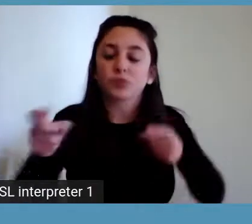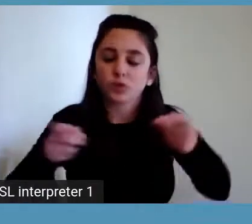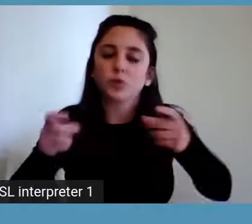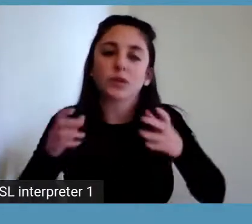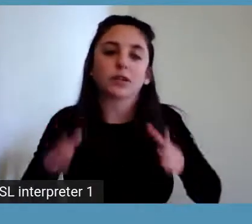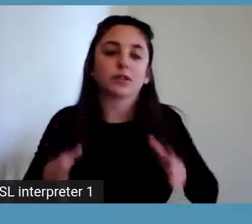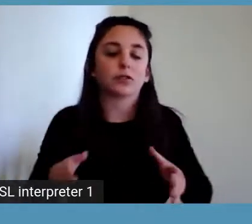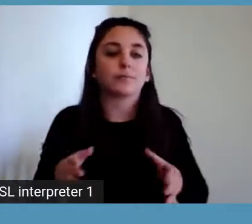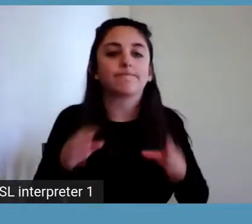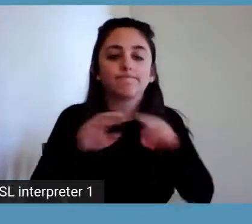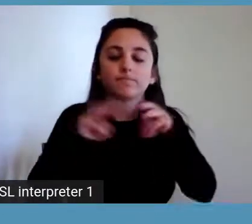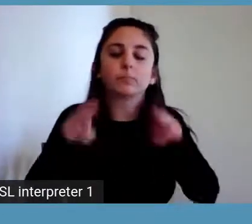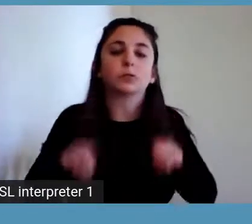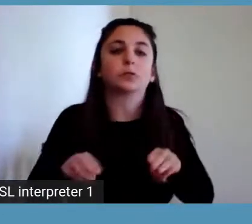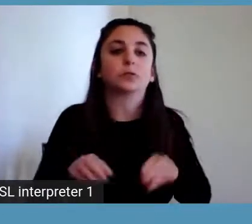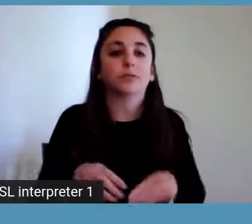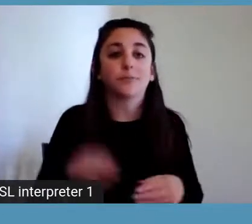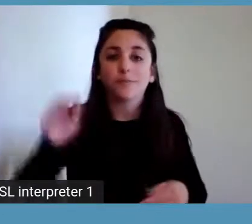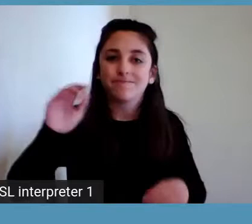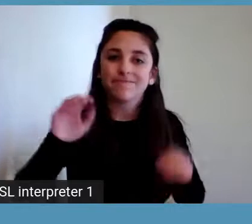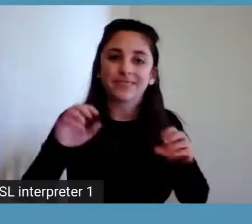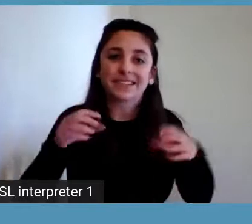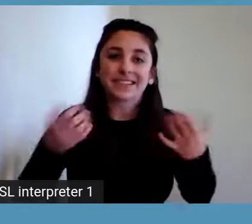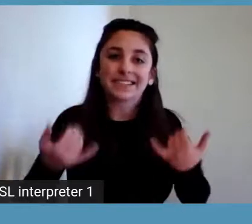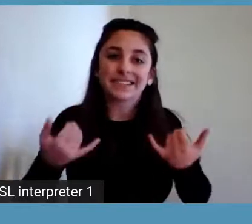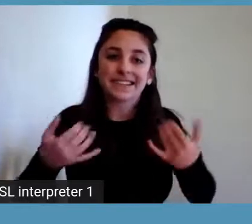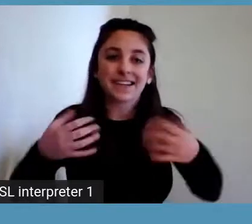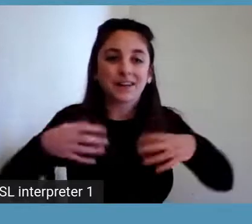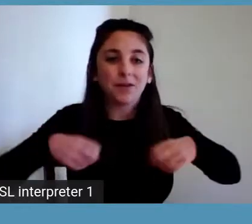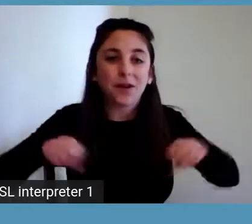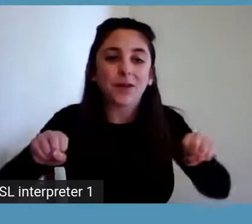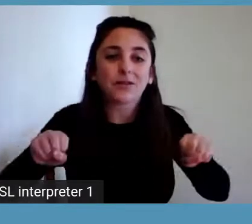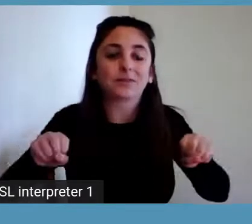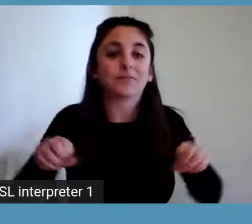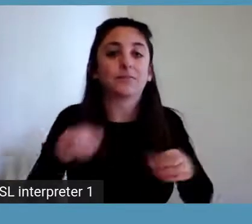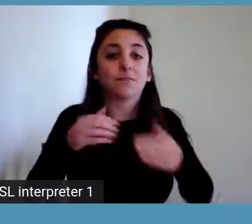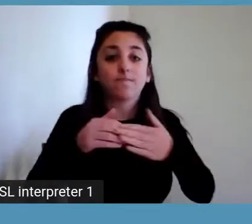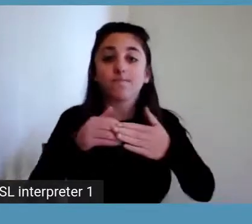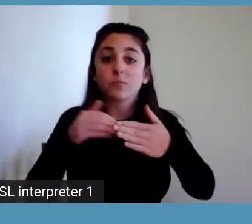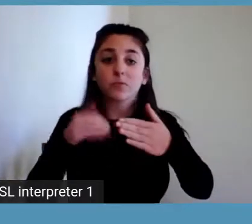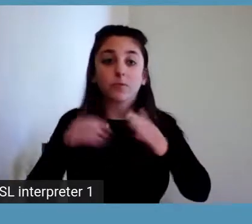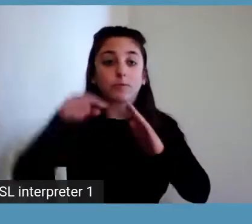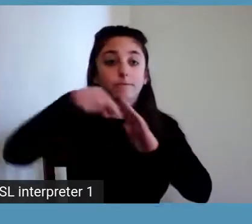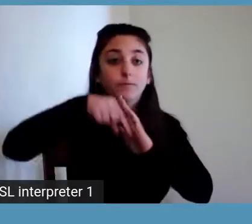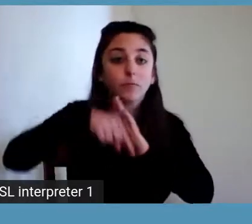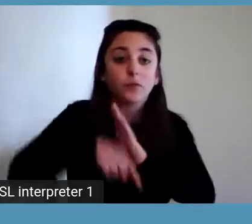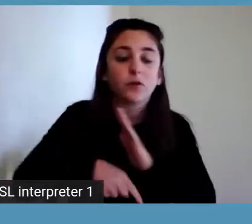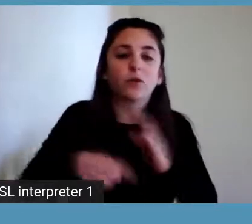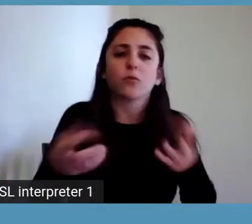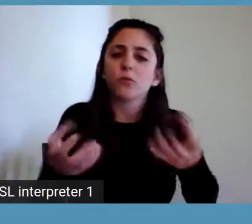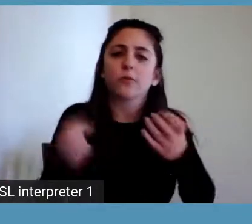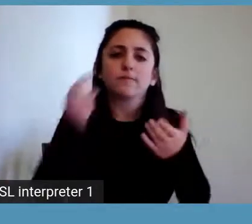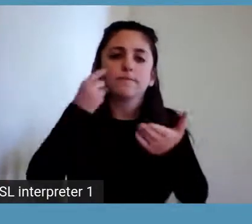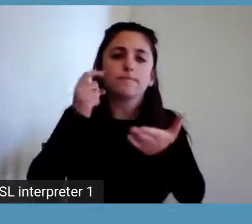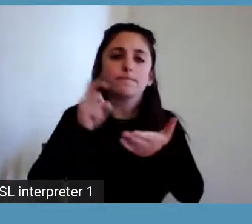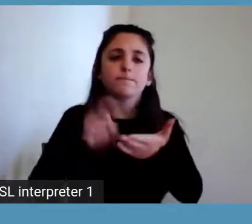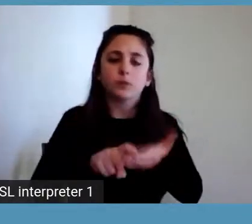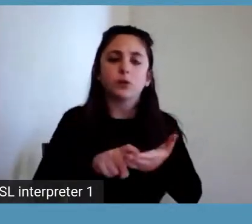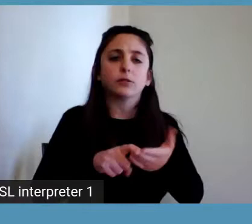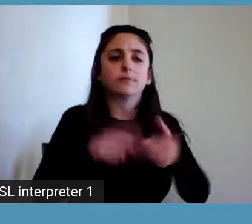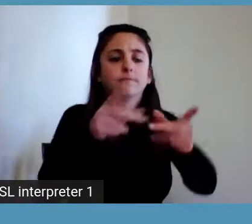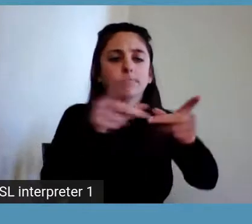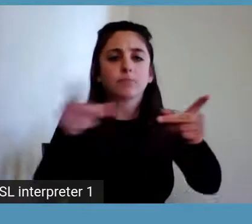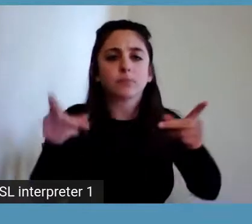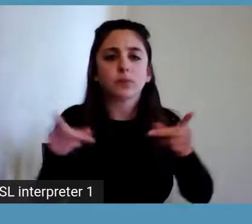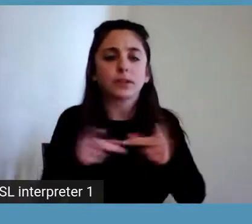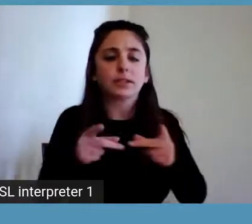your host for this final module of the series. Before you get started, I'd like to acknowledge the places in which we gather. In this era